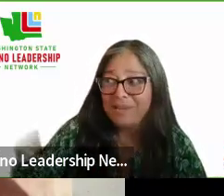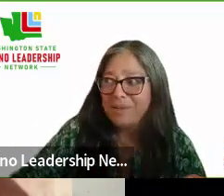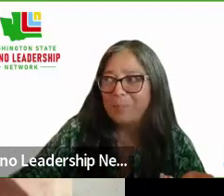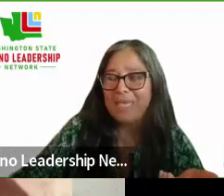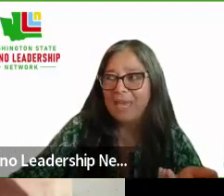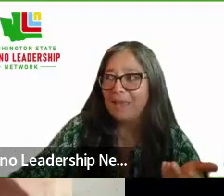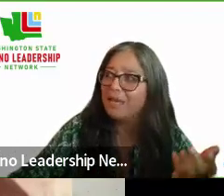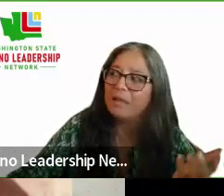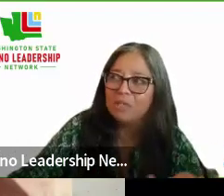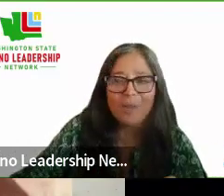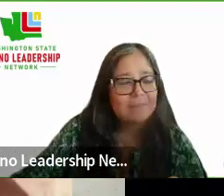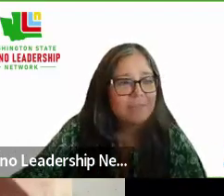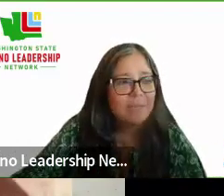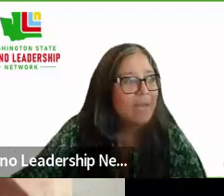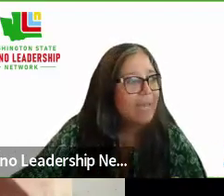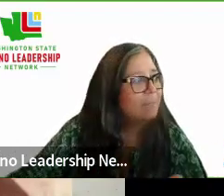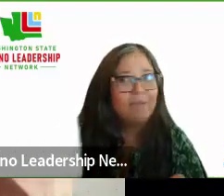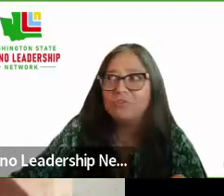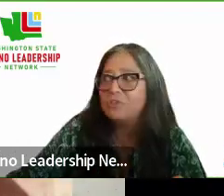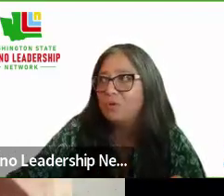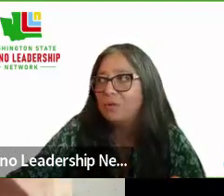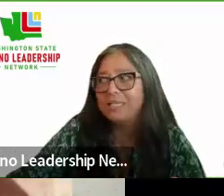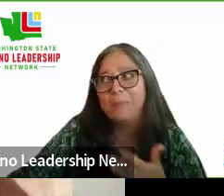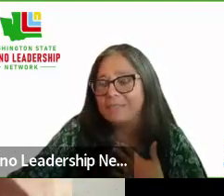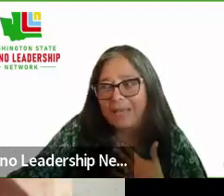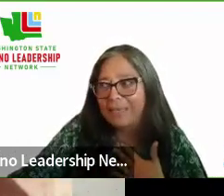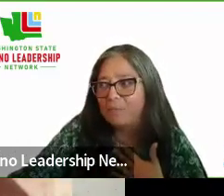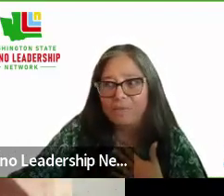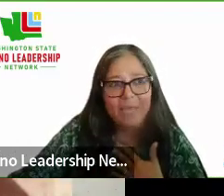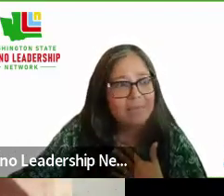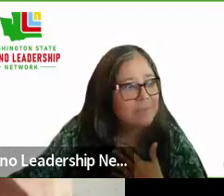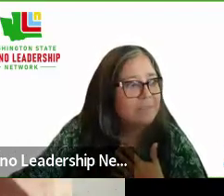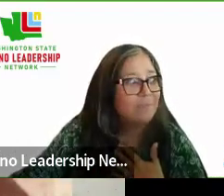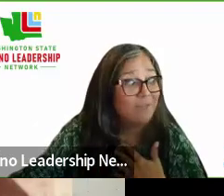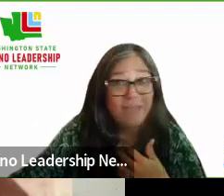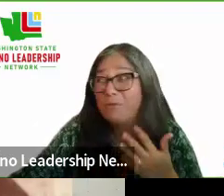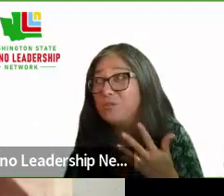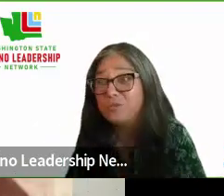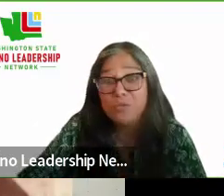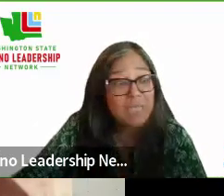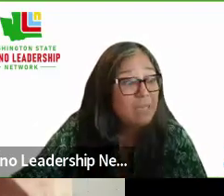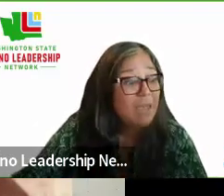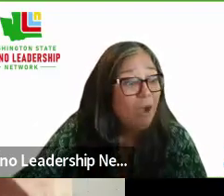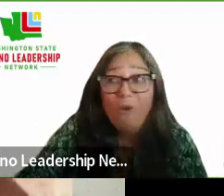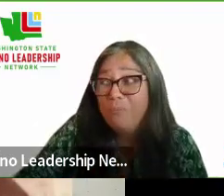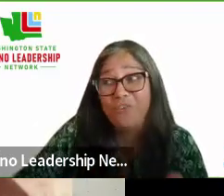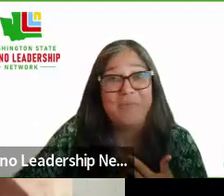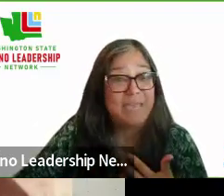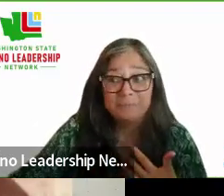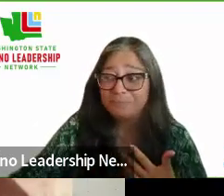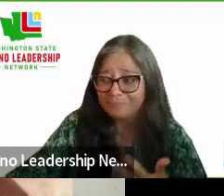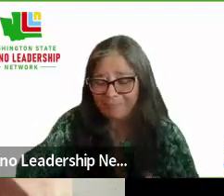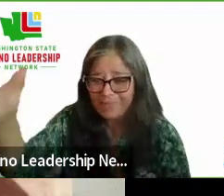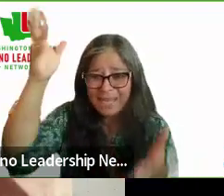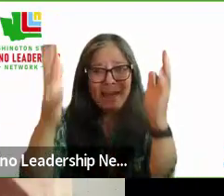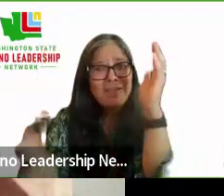the day, but yet got to go back to the labor camp after school and spend time with my cousins and my family, which was really home for